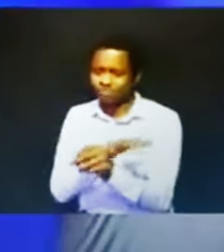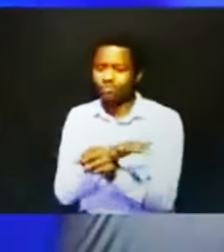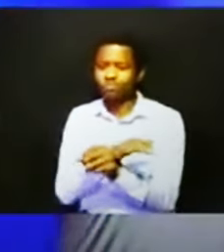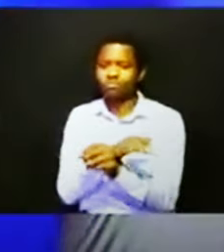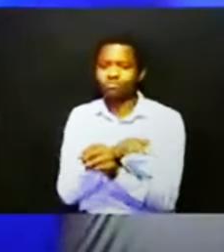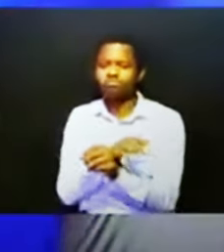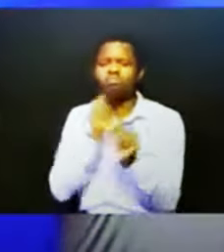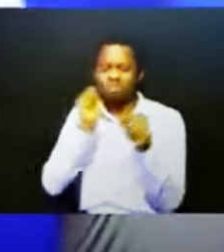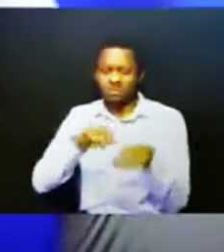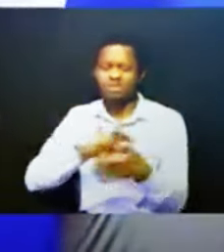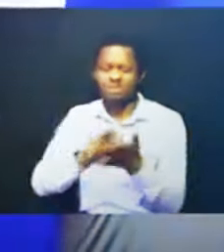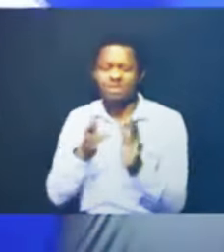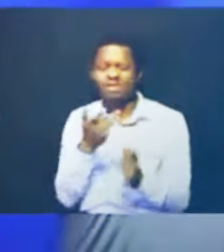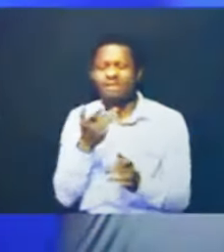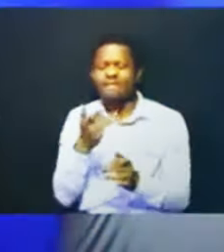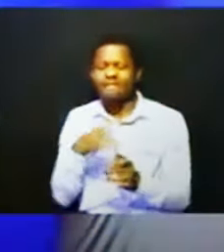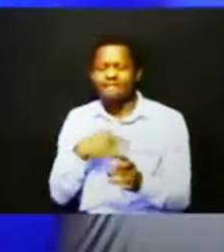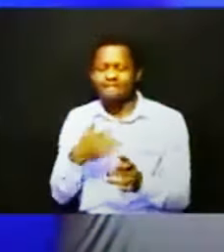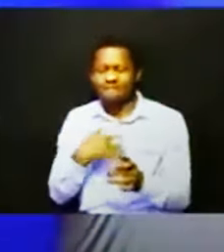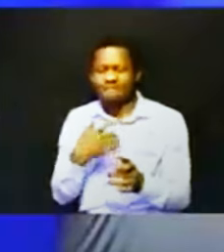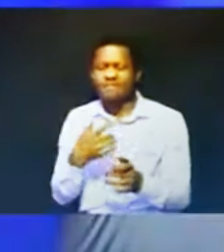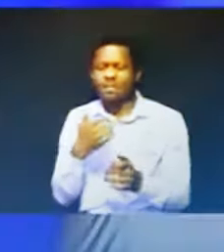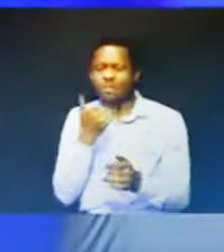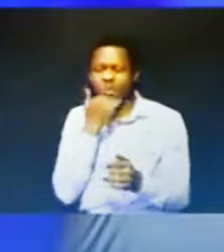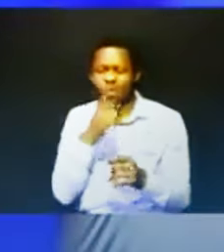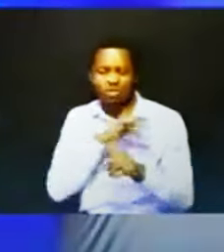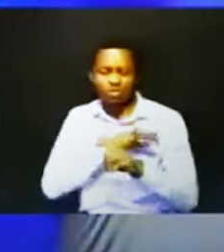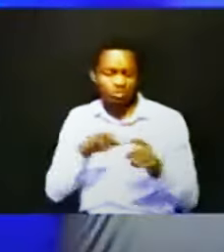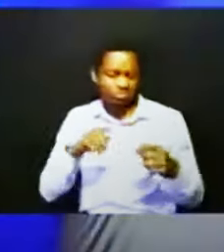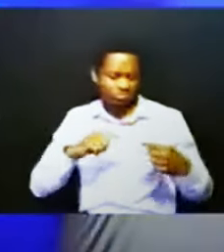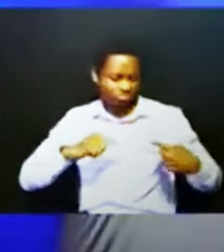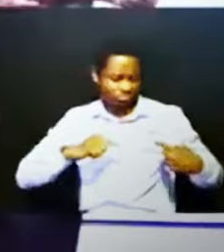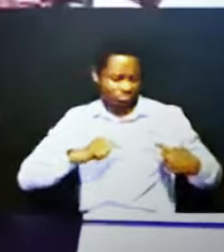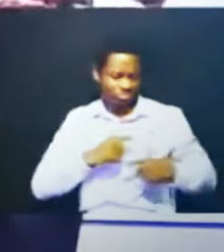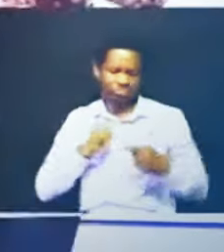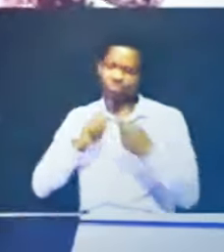We can be bitter at the Almighty himself.